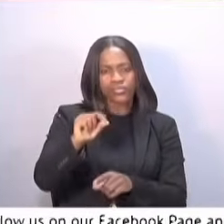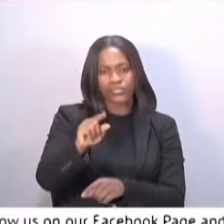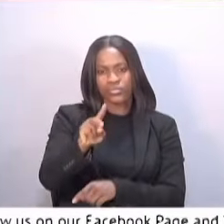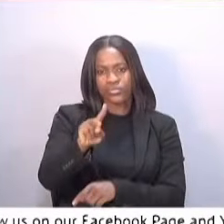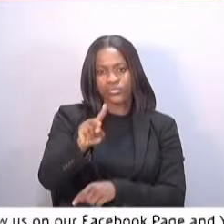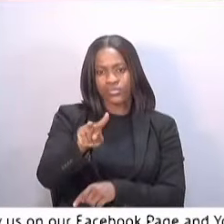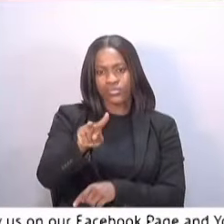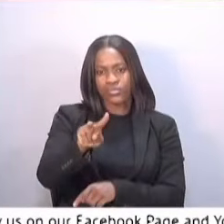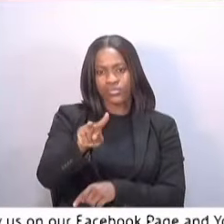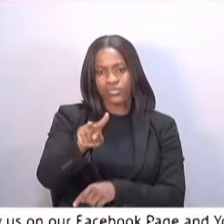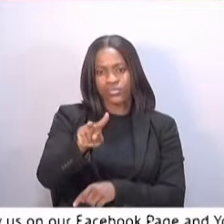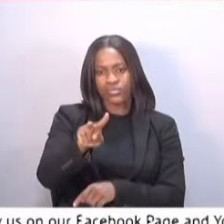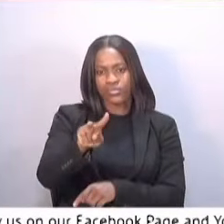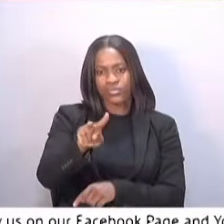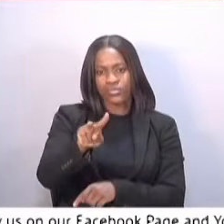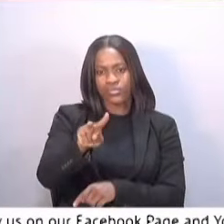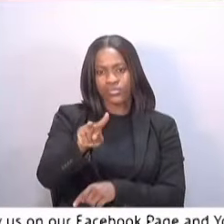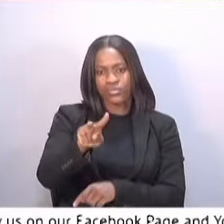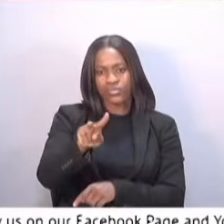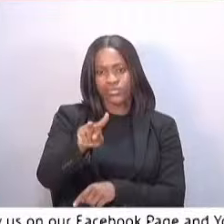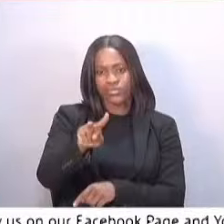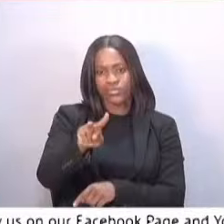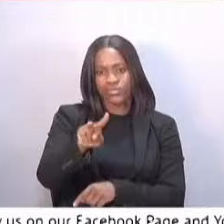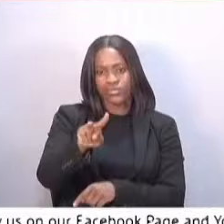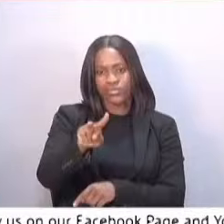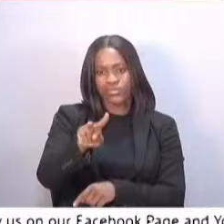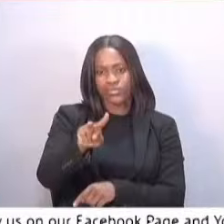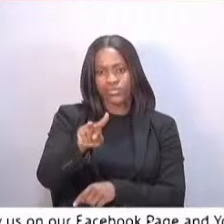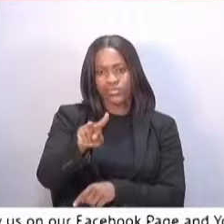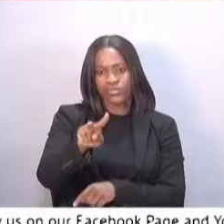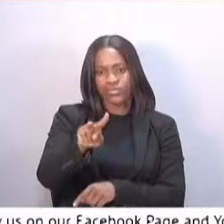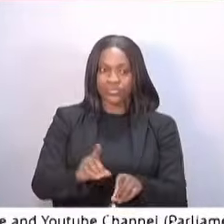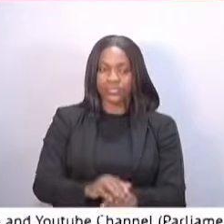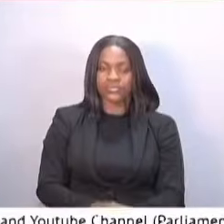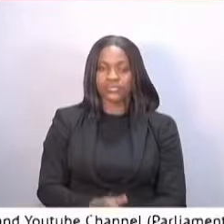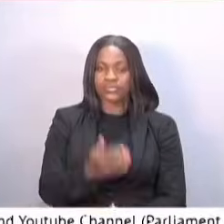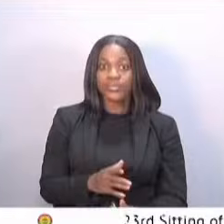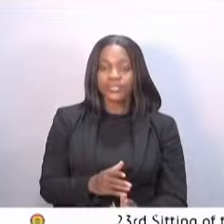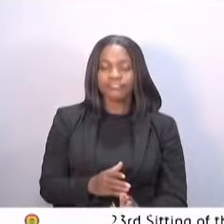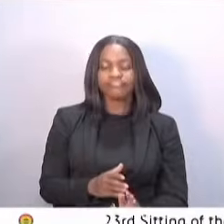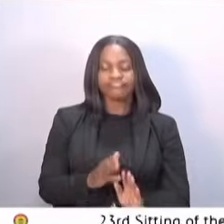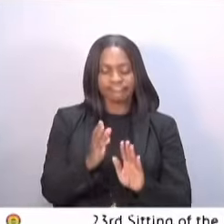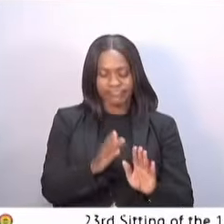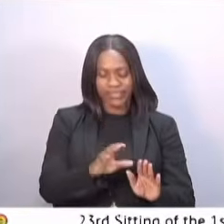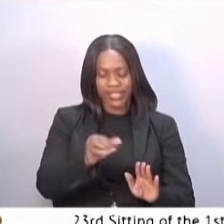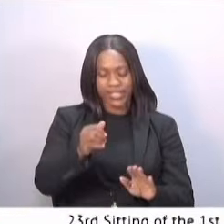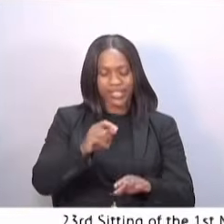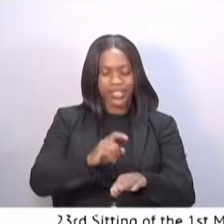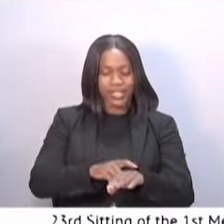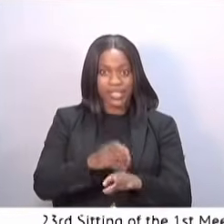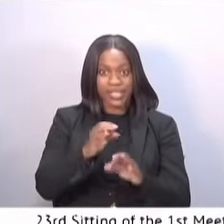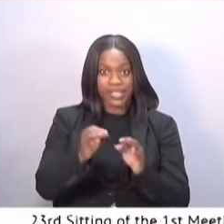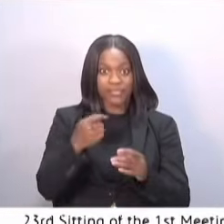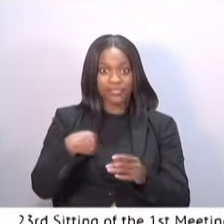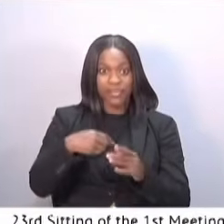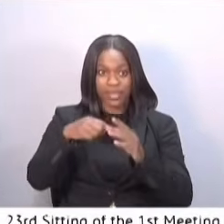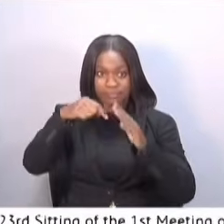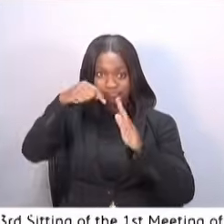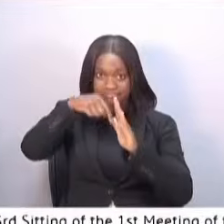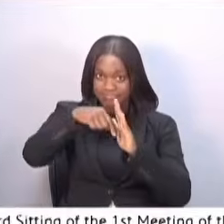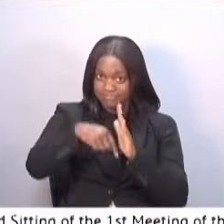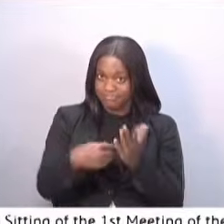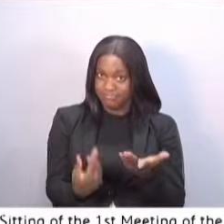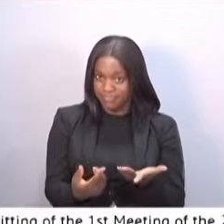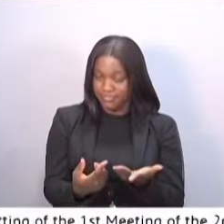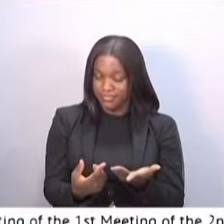date. So work is being is ongoing on all these projects. Thank you. I go into it, and I don't want to do